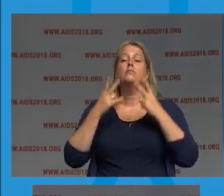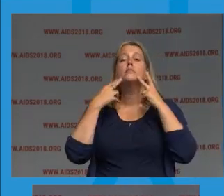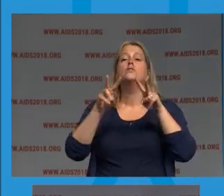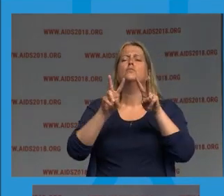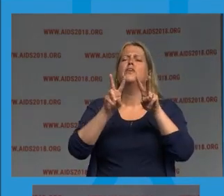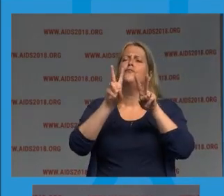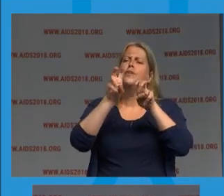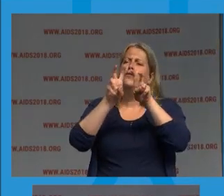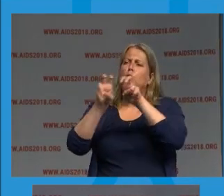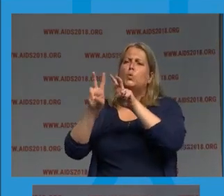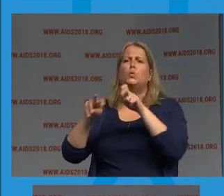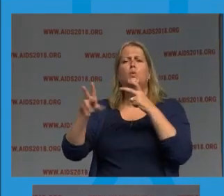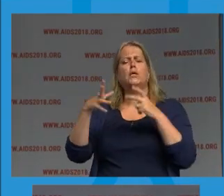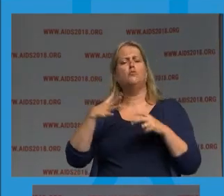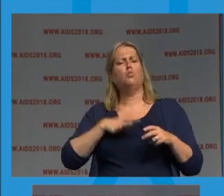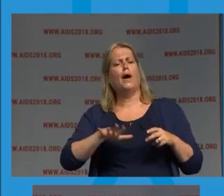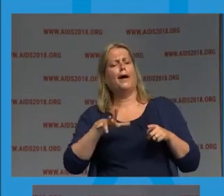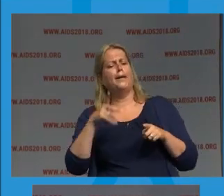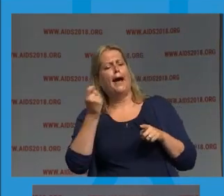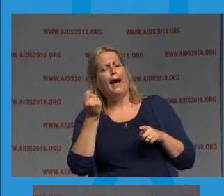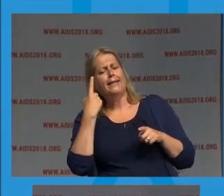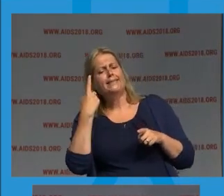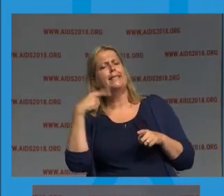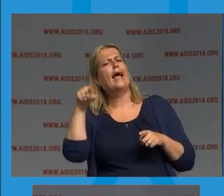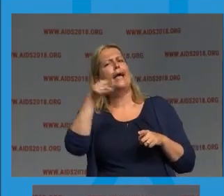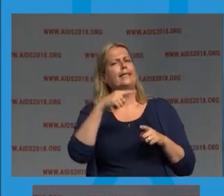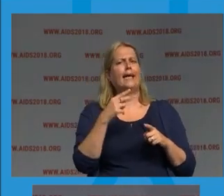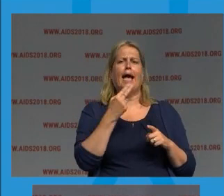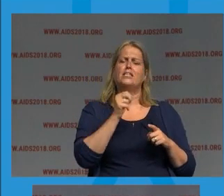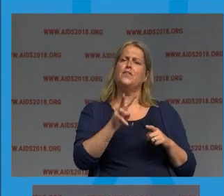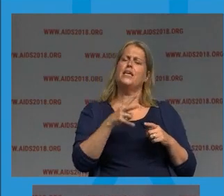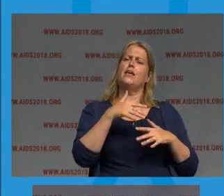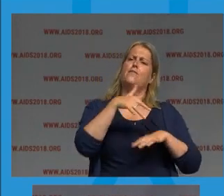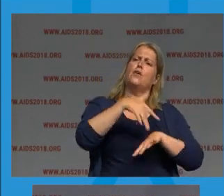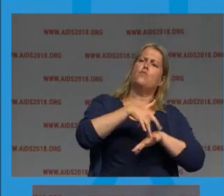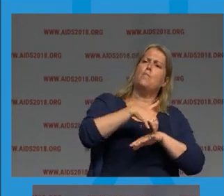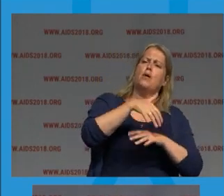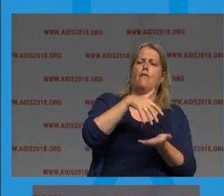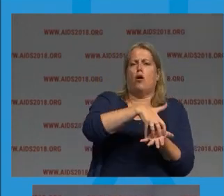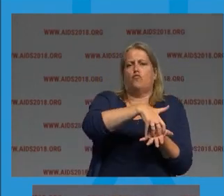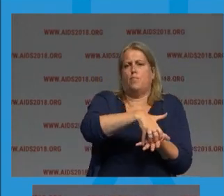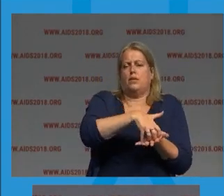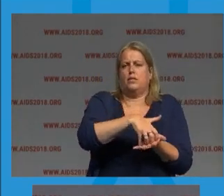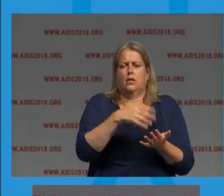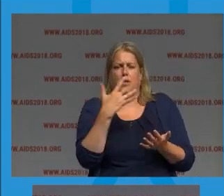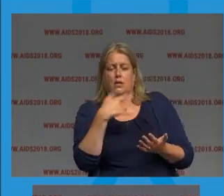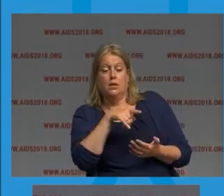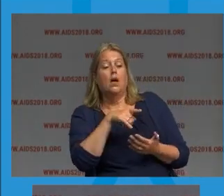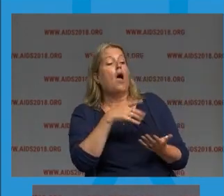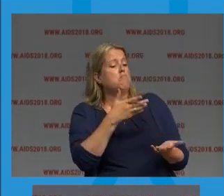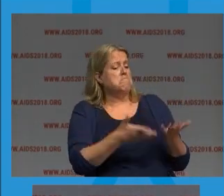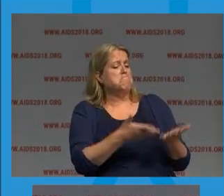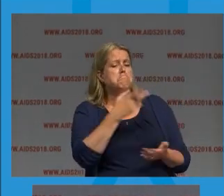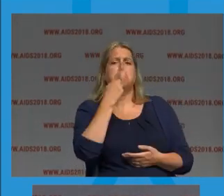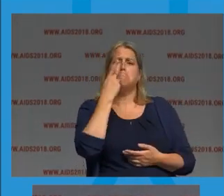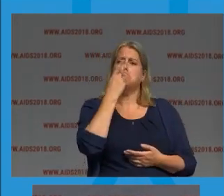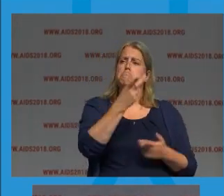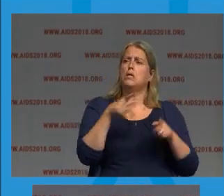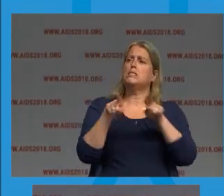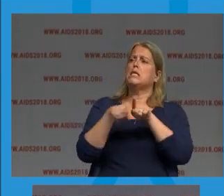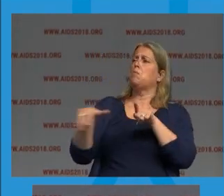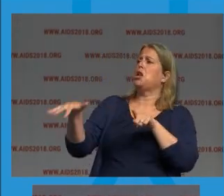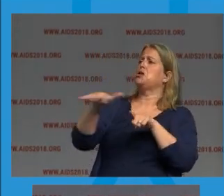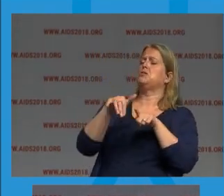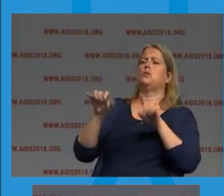to try to understand HIV vulnerabilities among indigenous communities, proximally this looks very similar to other parts of the world, that there are similar